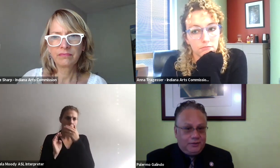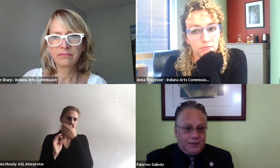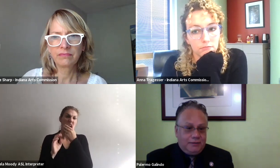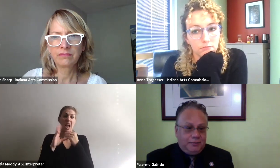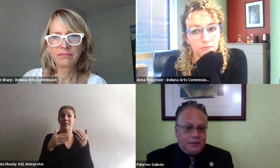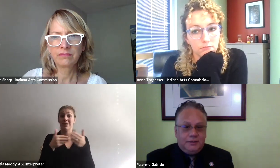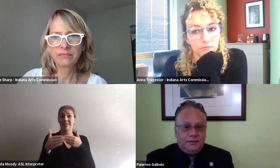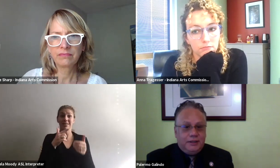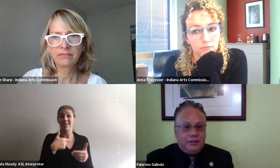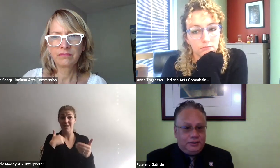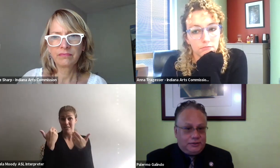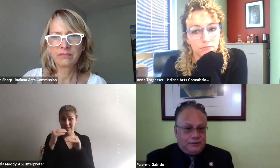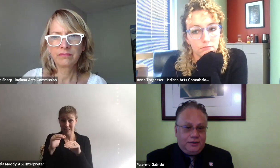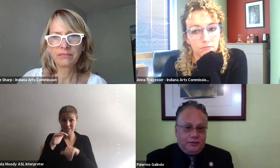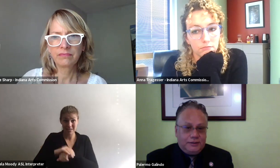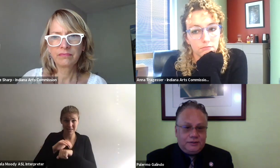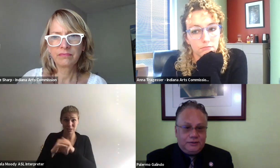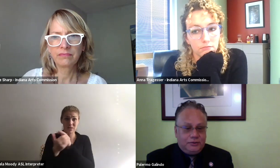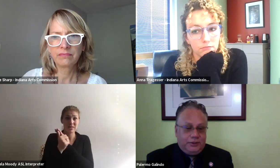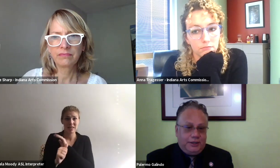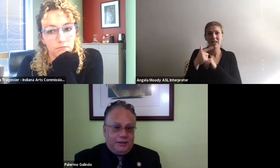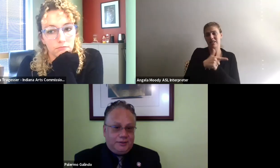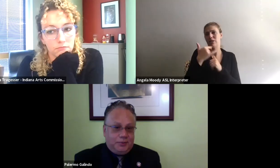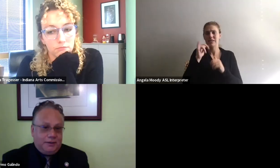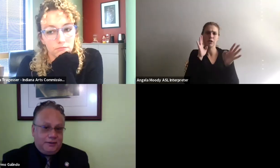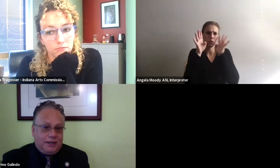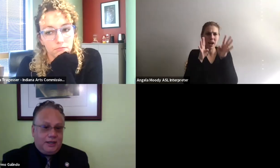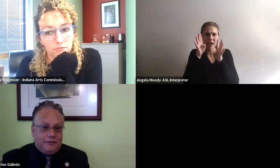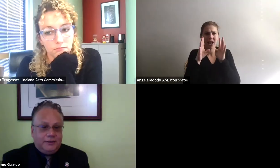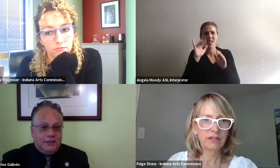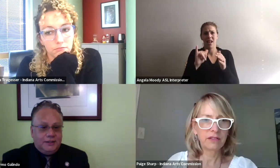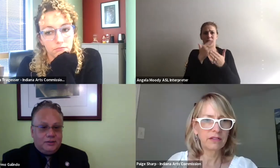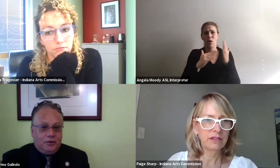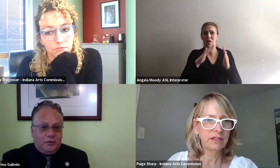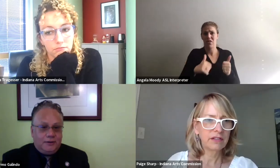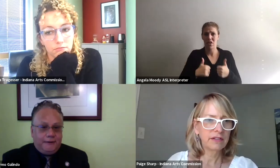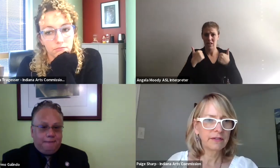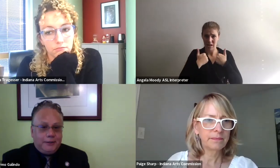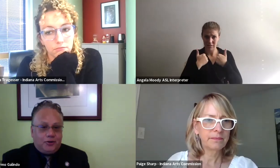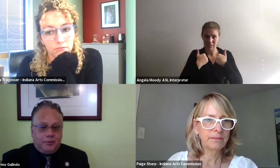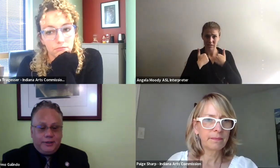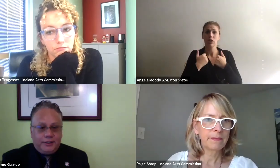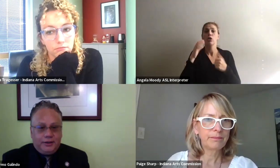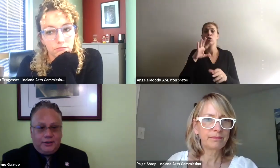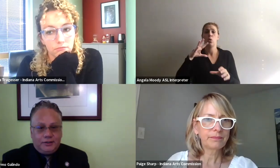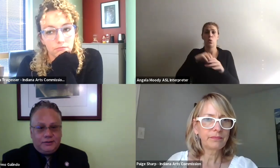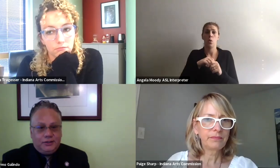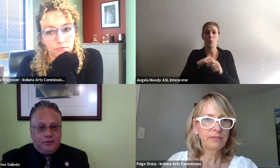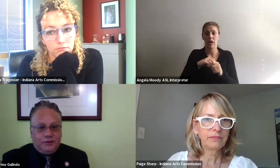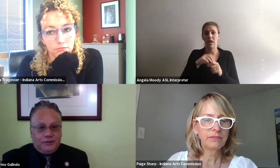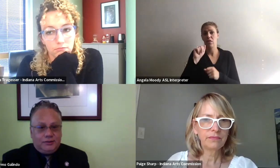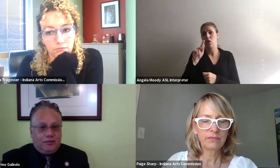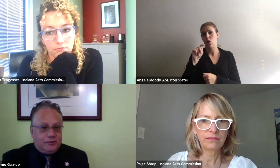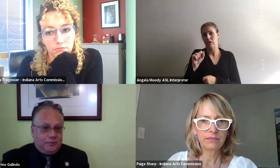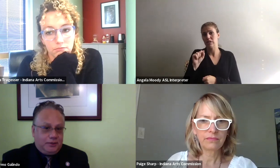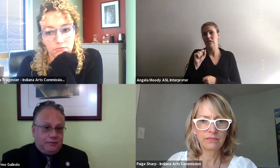even though they have limited English skills, they're still doing it and it's part of their life. So, um, incorporating the arts, you know,